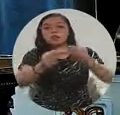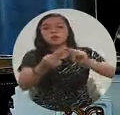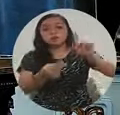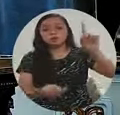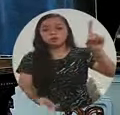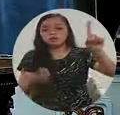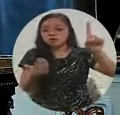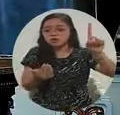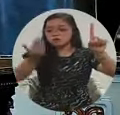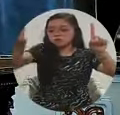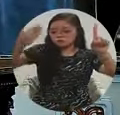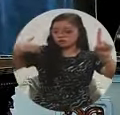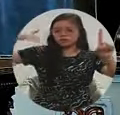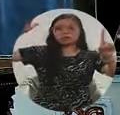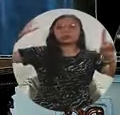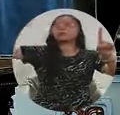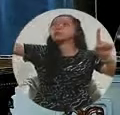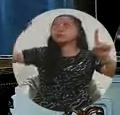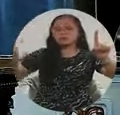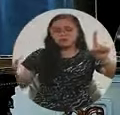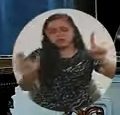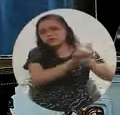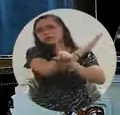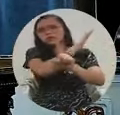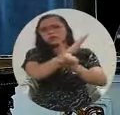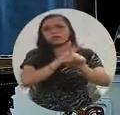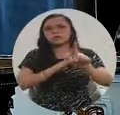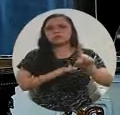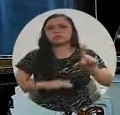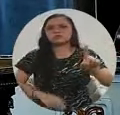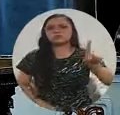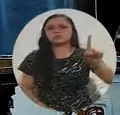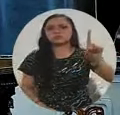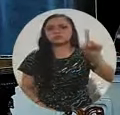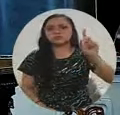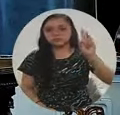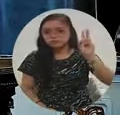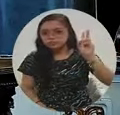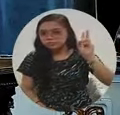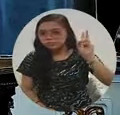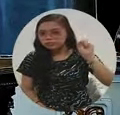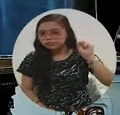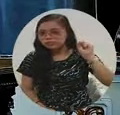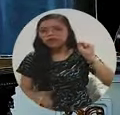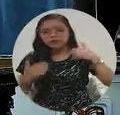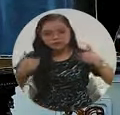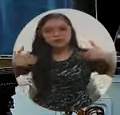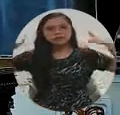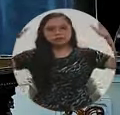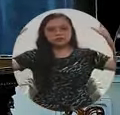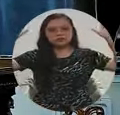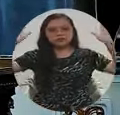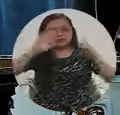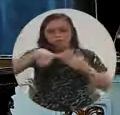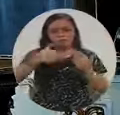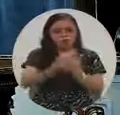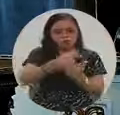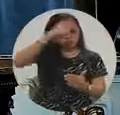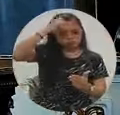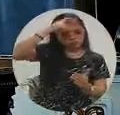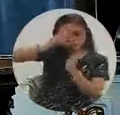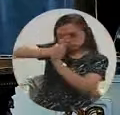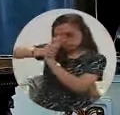one, commit yourself completely to God. Amen. Commit your